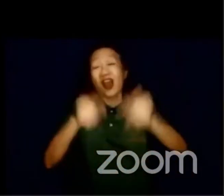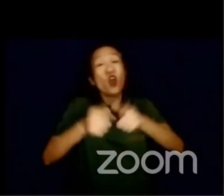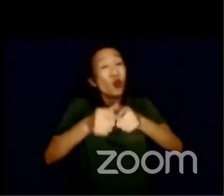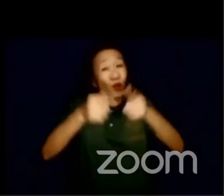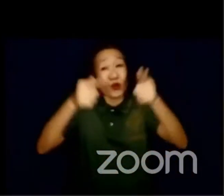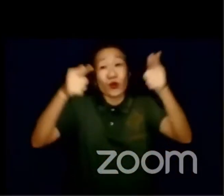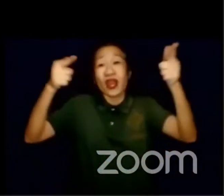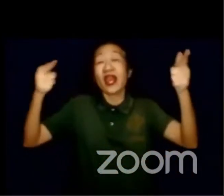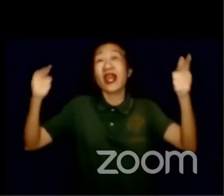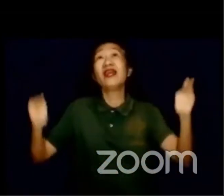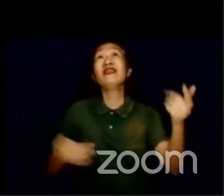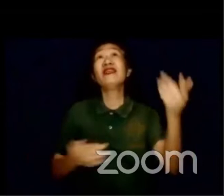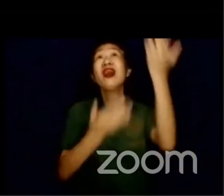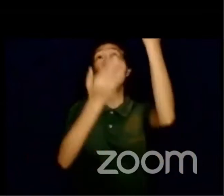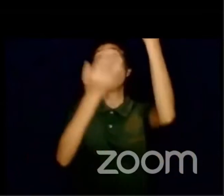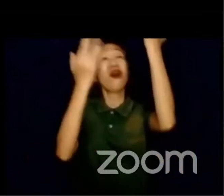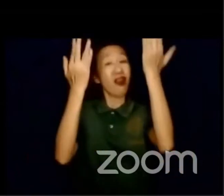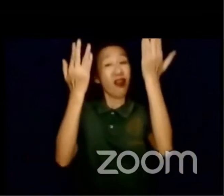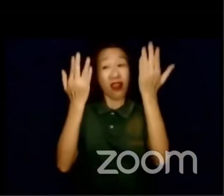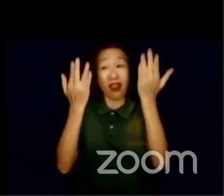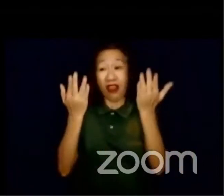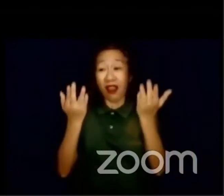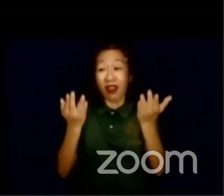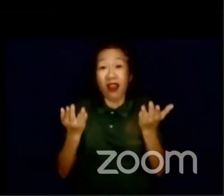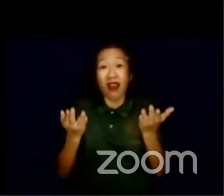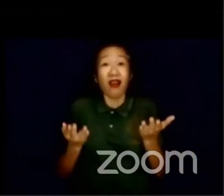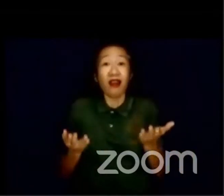thee. How great thou